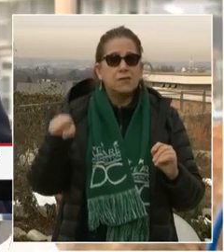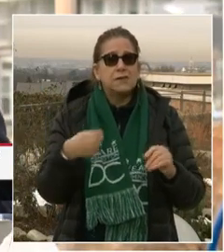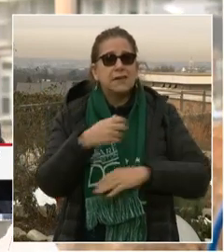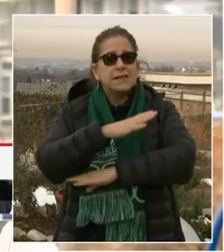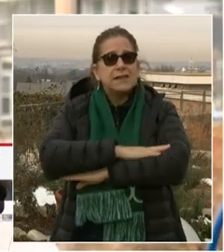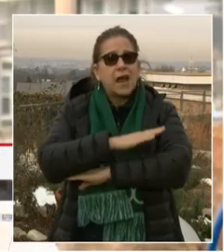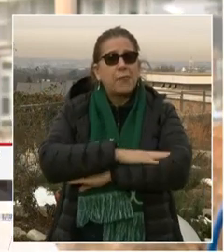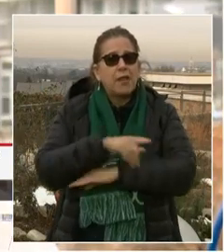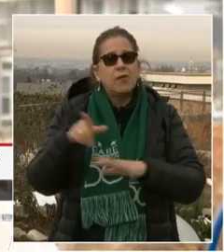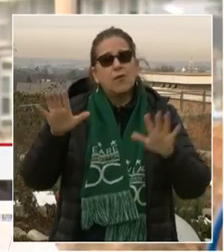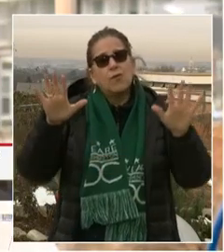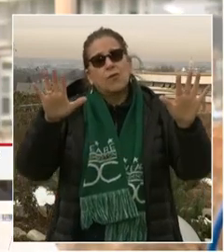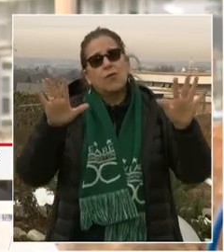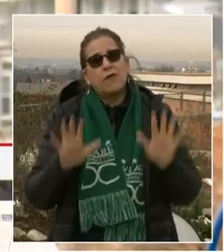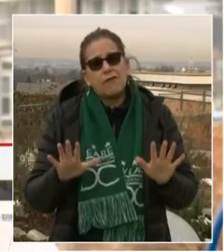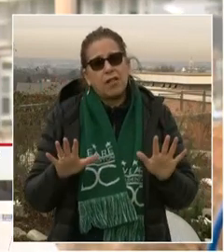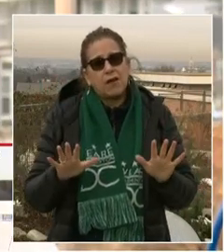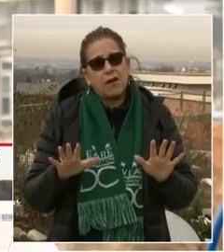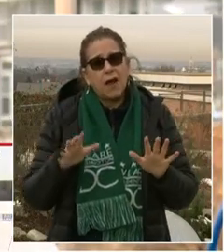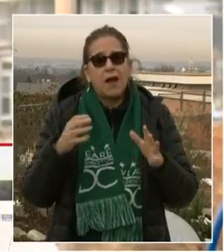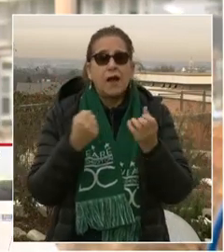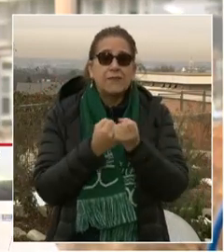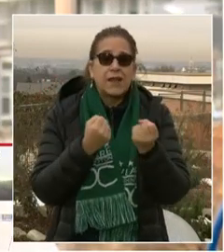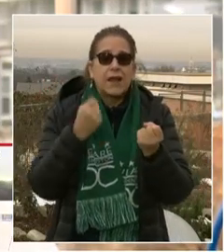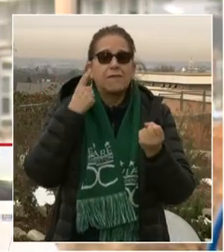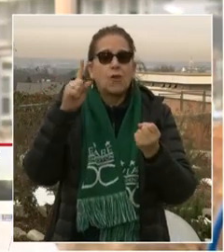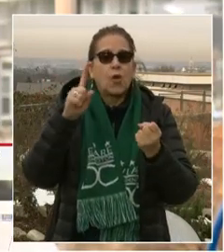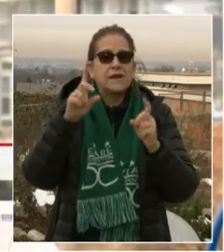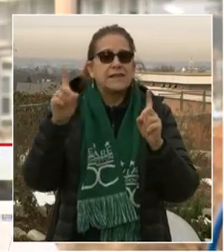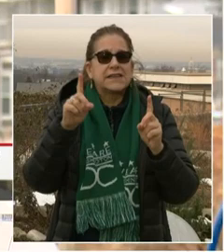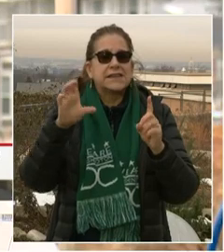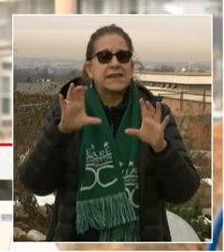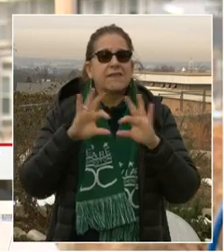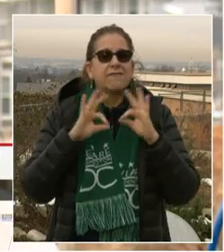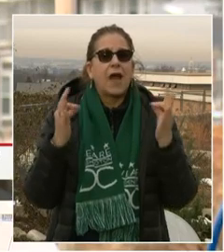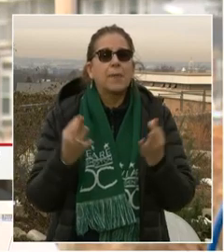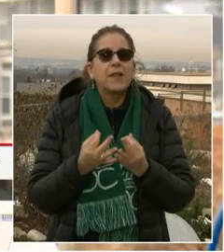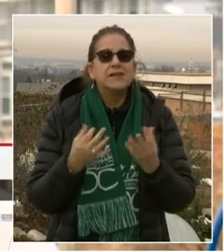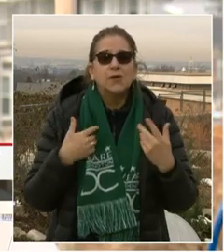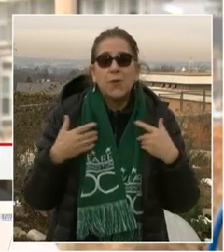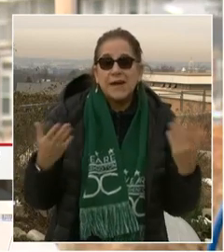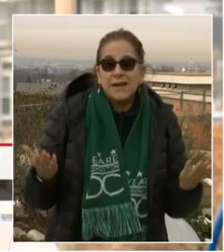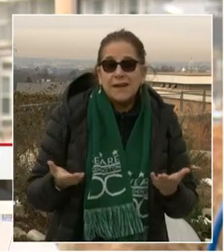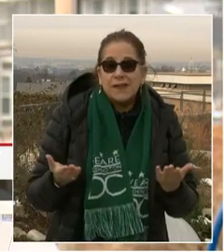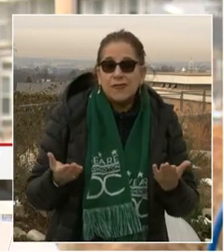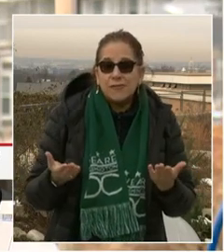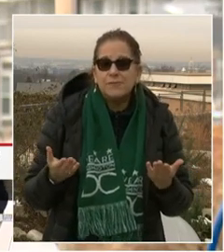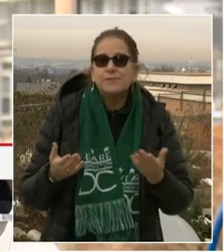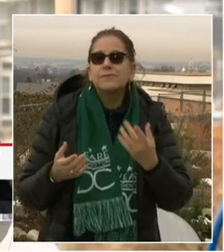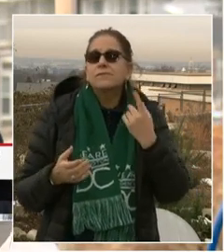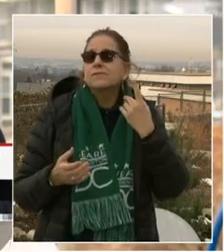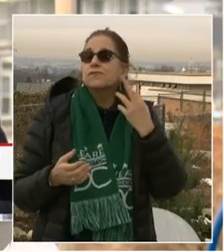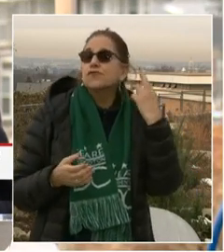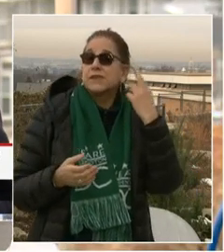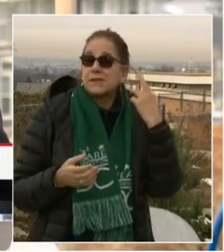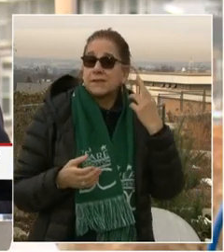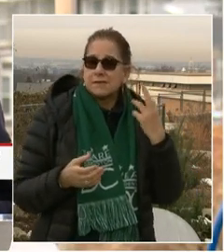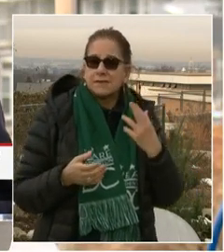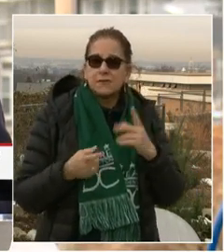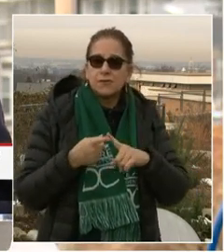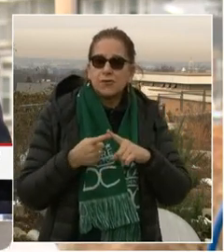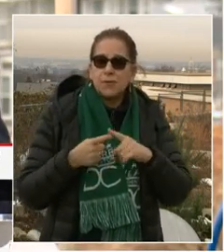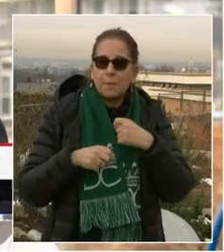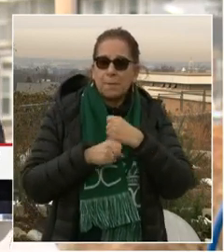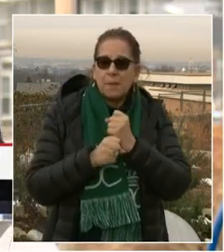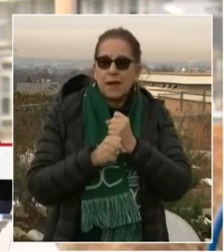DC families, and we're happy to be here to talk about and to launch today Strong Families,